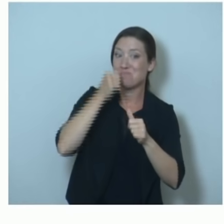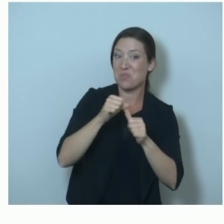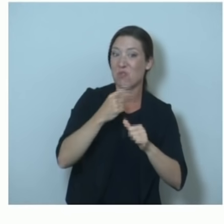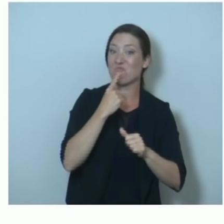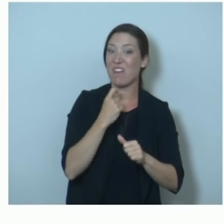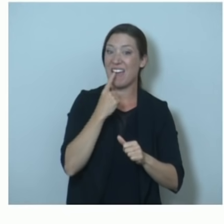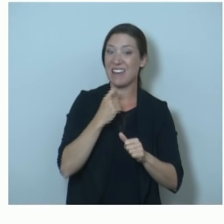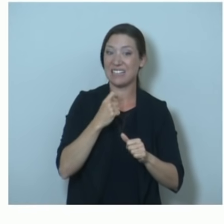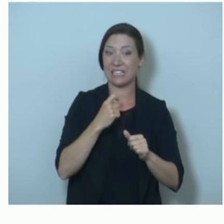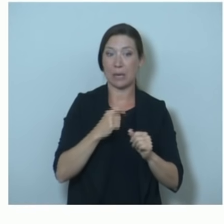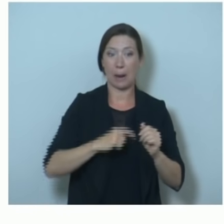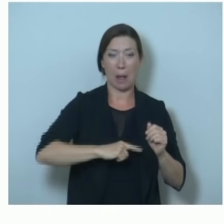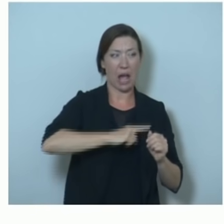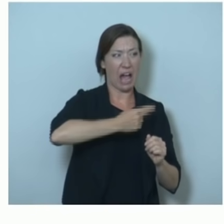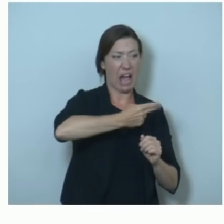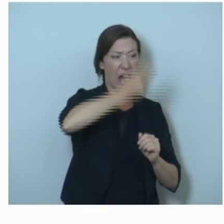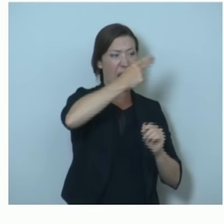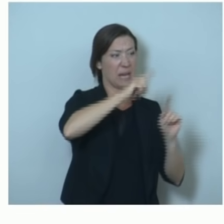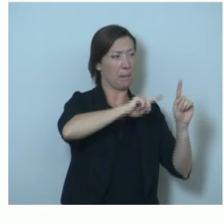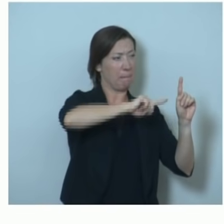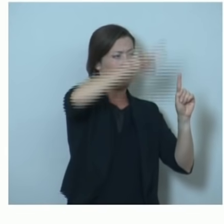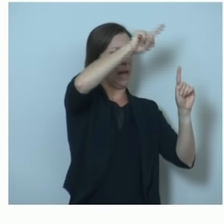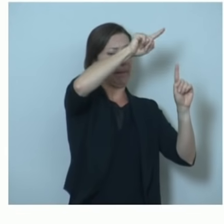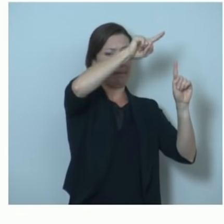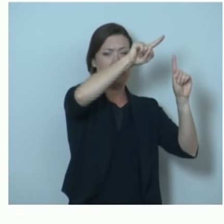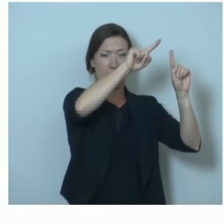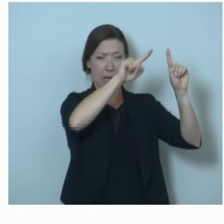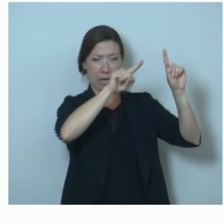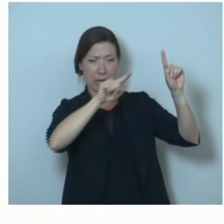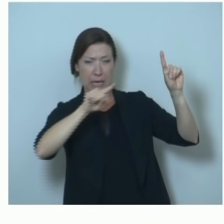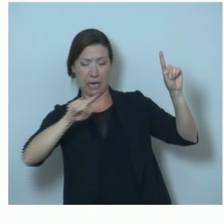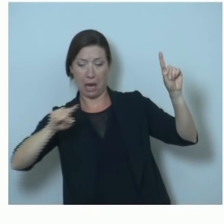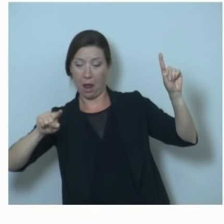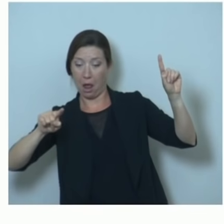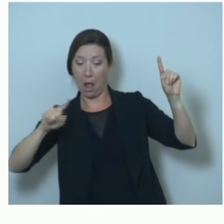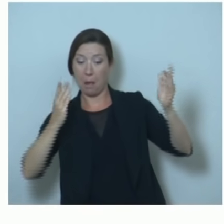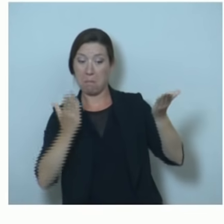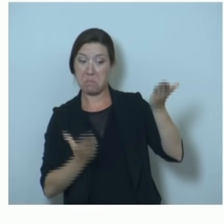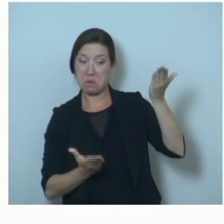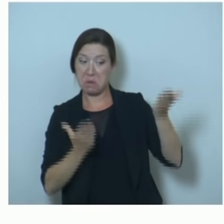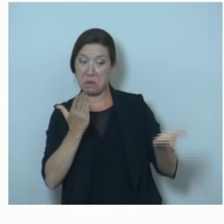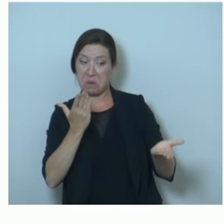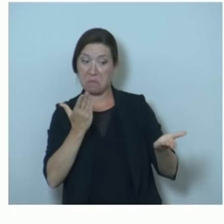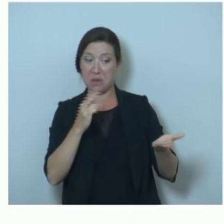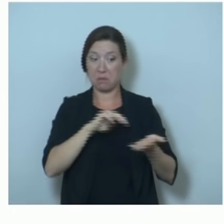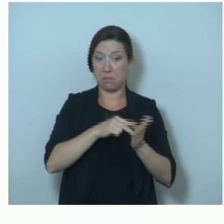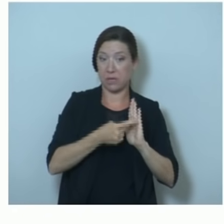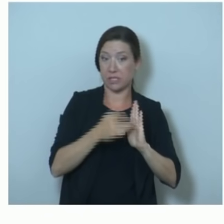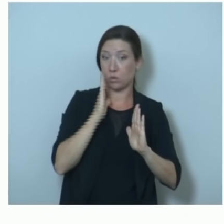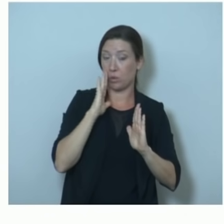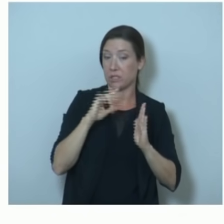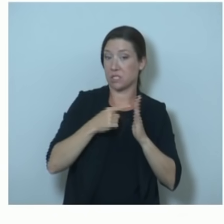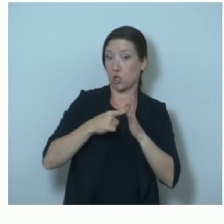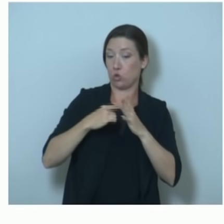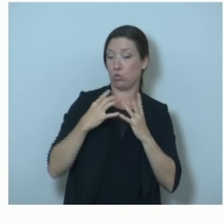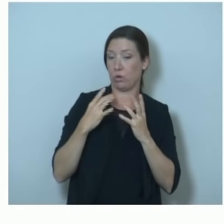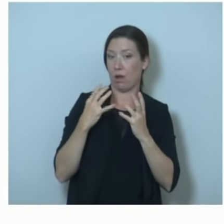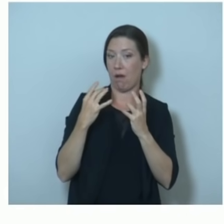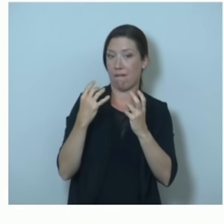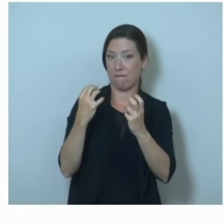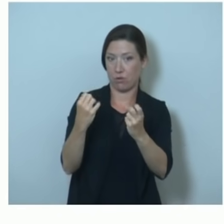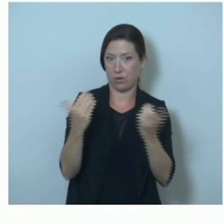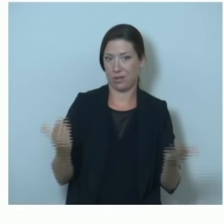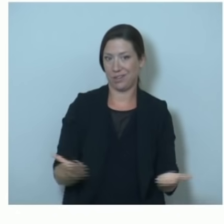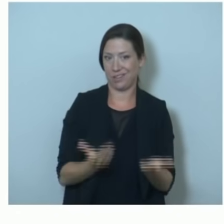this may be some evidence that we're going to start turning the corner in the Northwest. We have to keep doing everything we're doing, but the fact